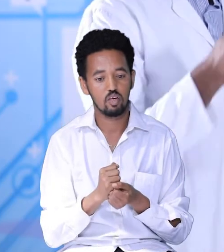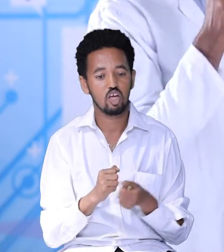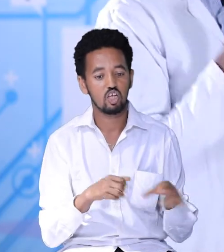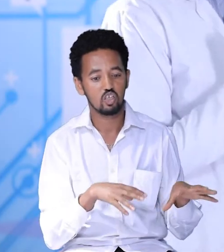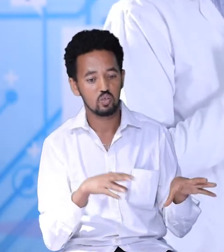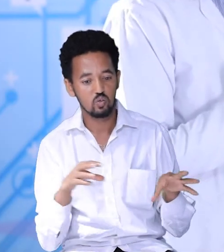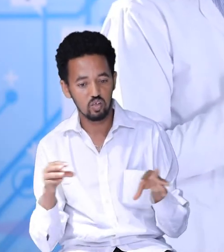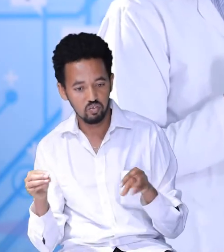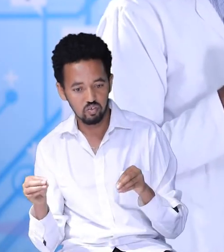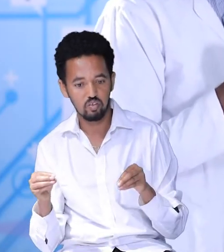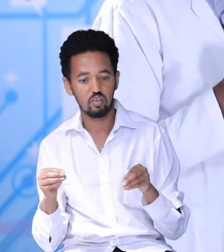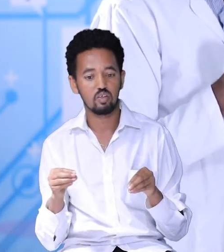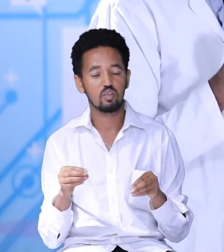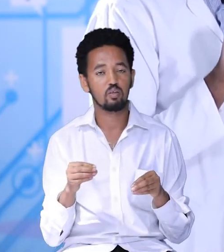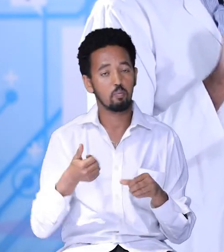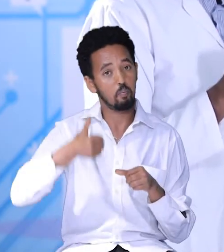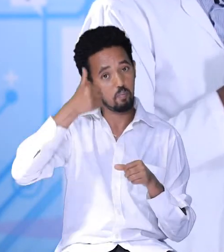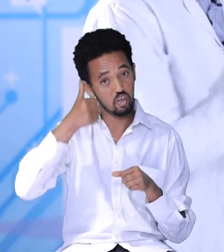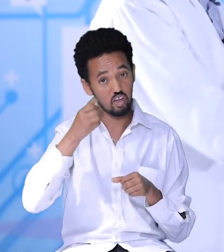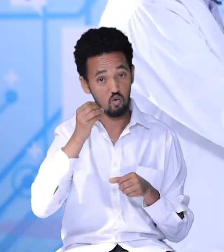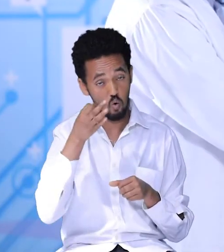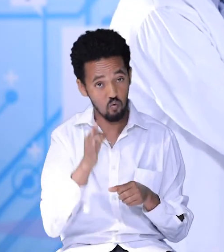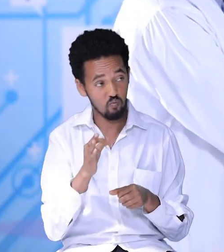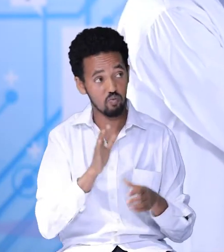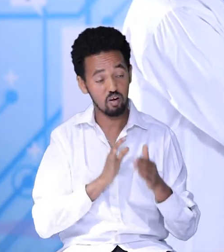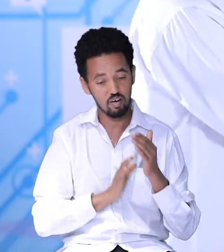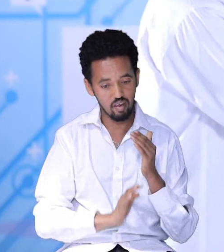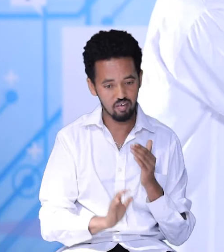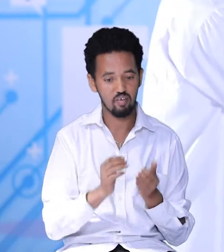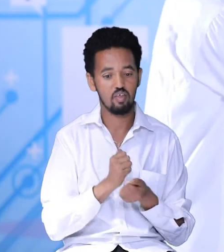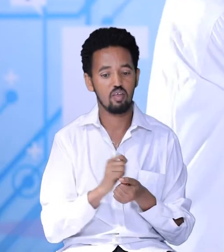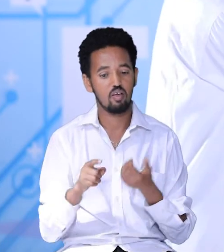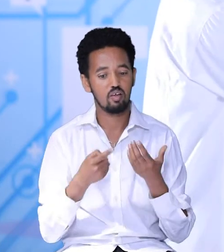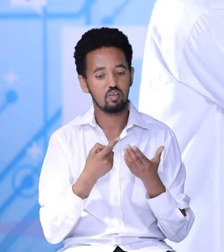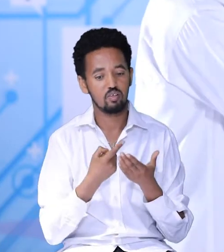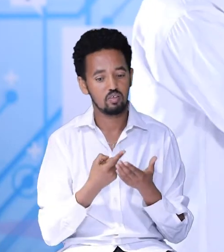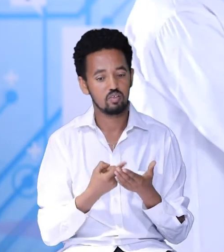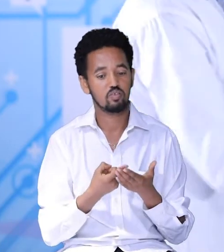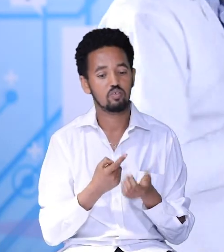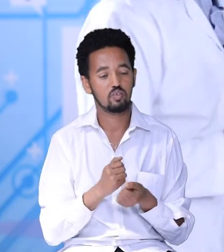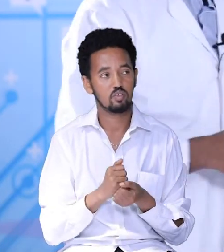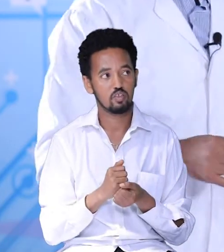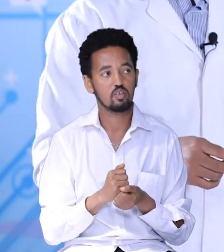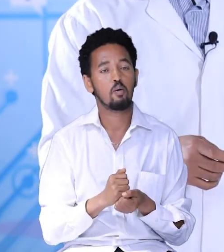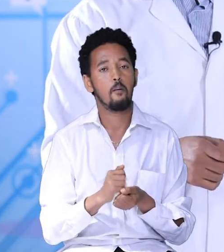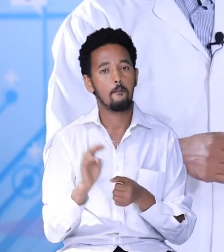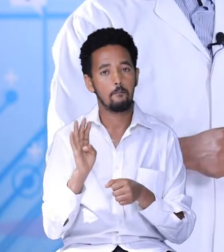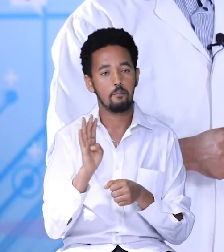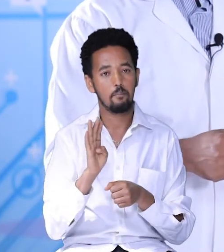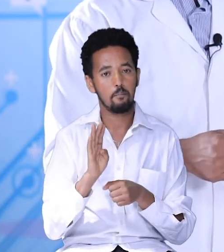Student, from the measurements of days, infant mortality rate is a basic